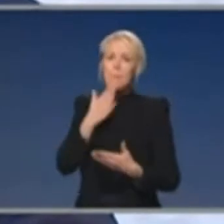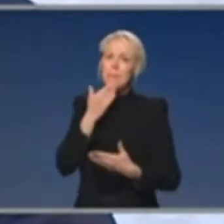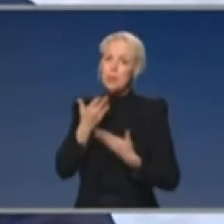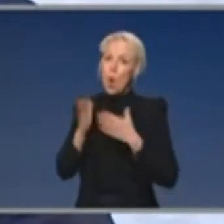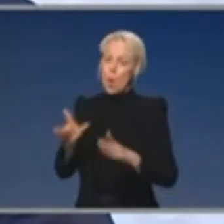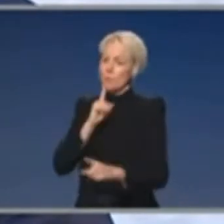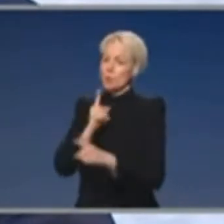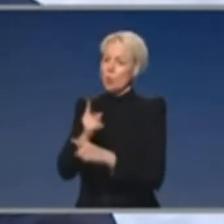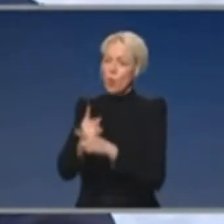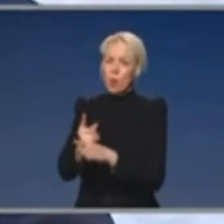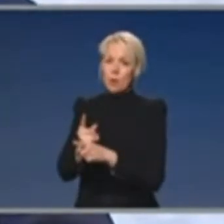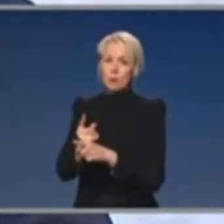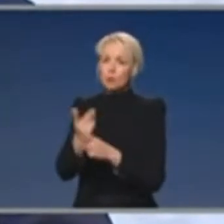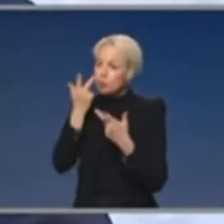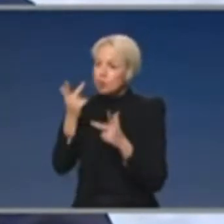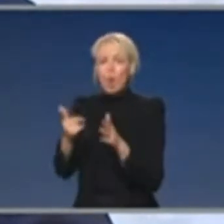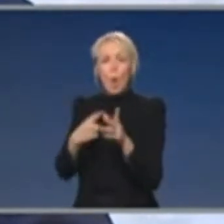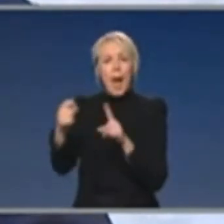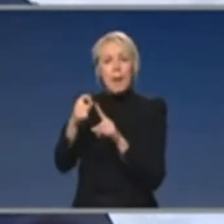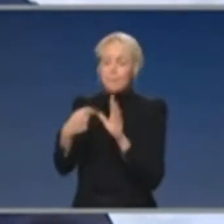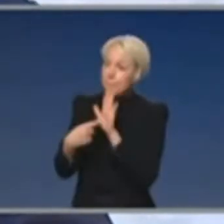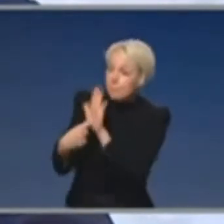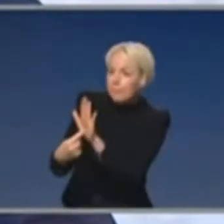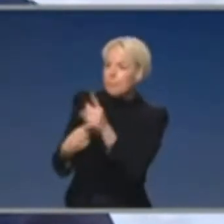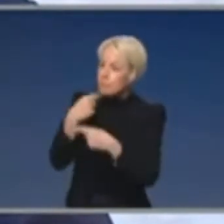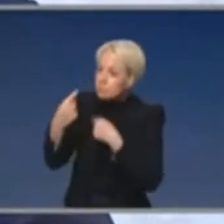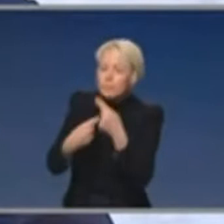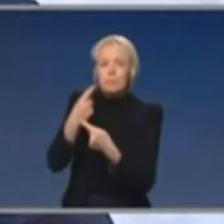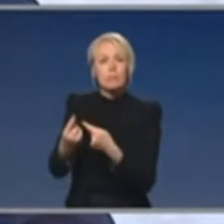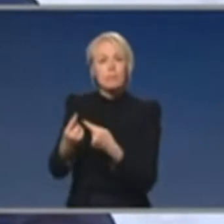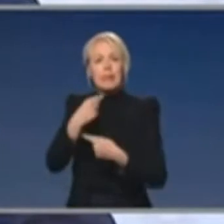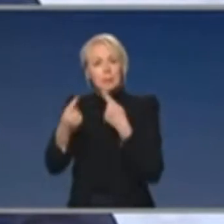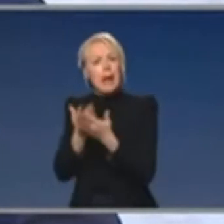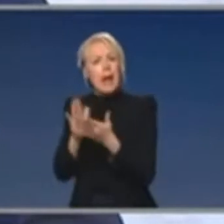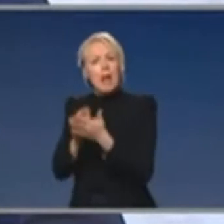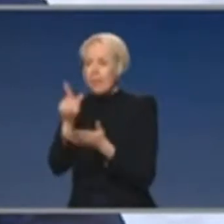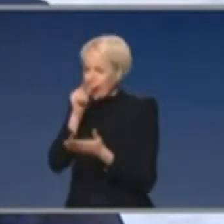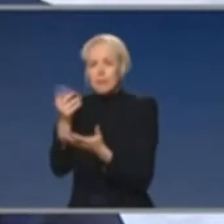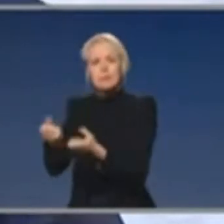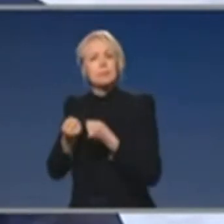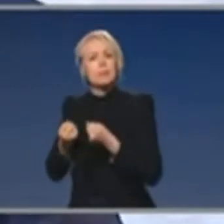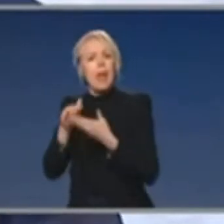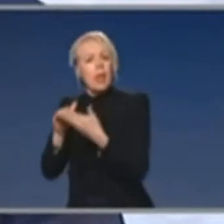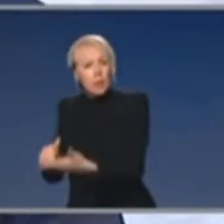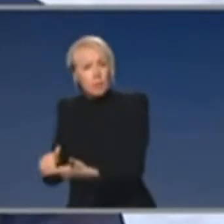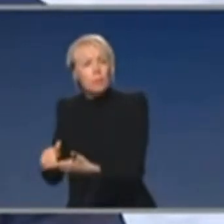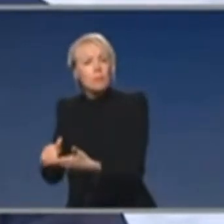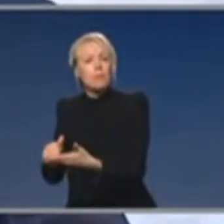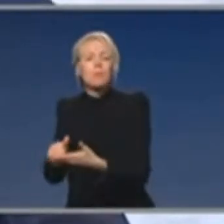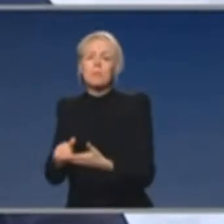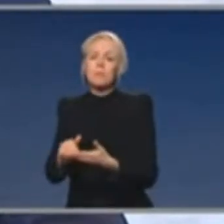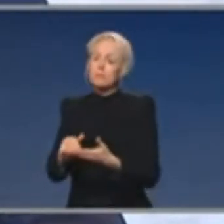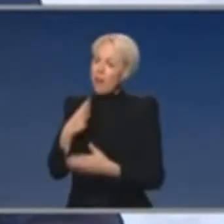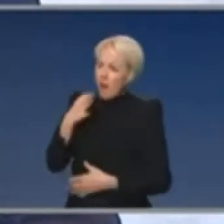that. Show them the app. If you're in a position to do so, tell them about it. Tell them about these numbers. Australians, we've got to talk about these